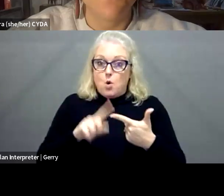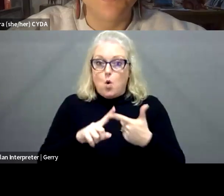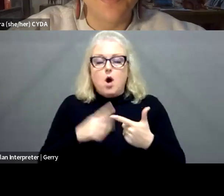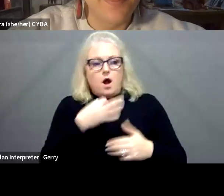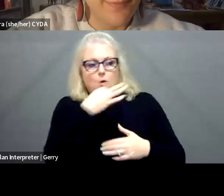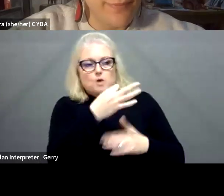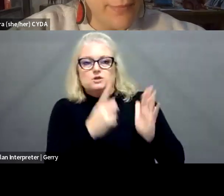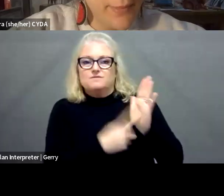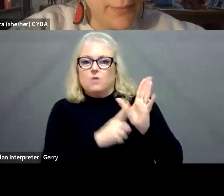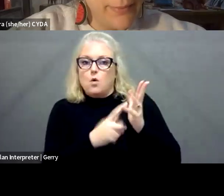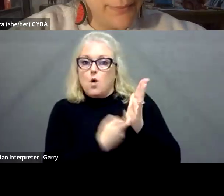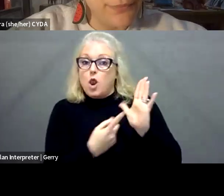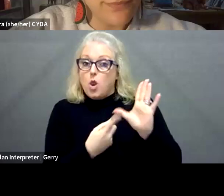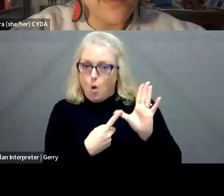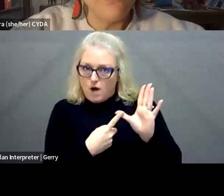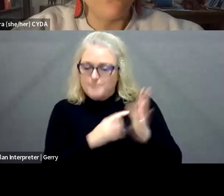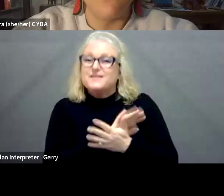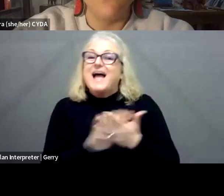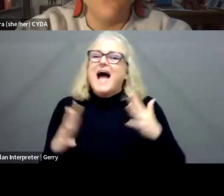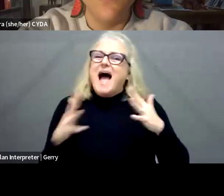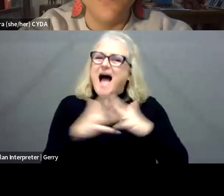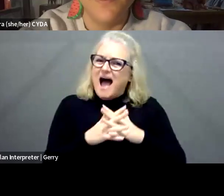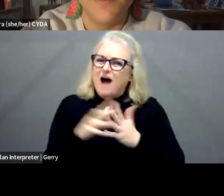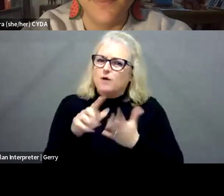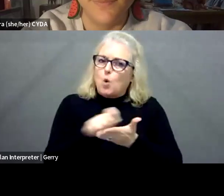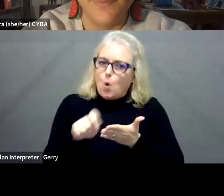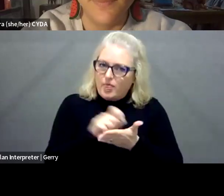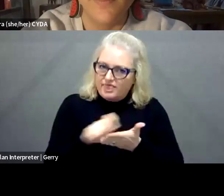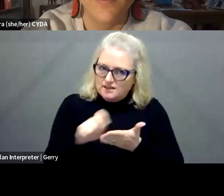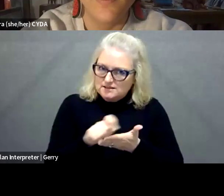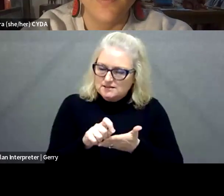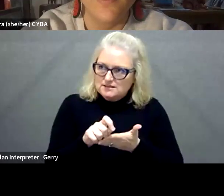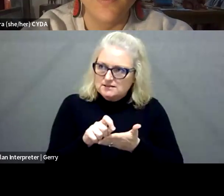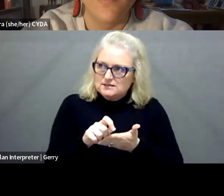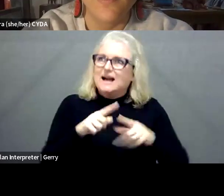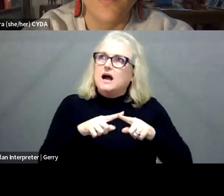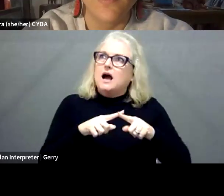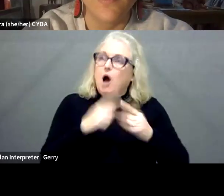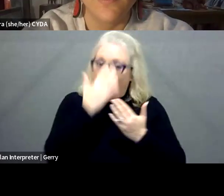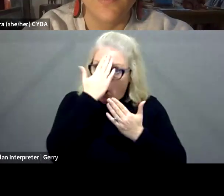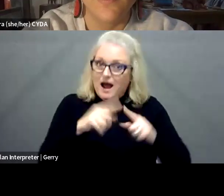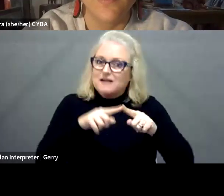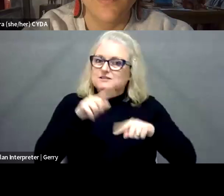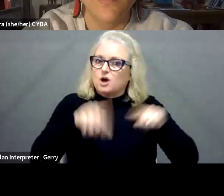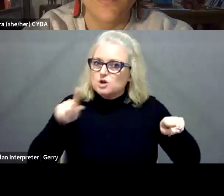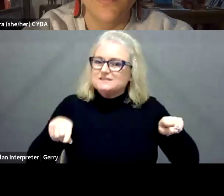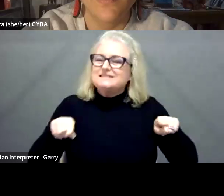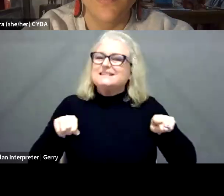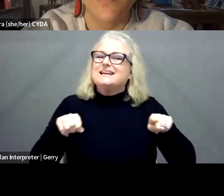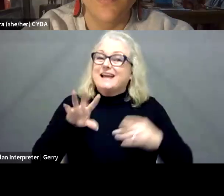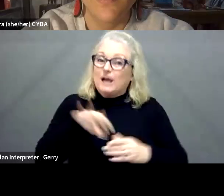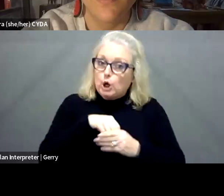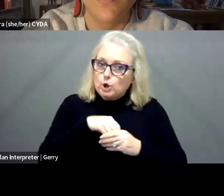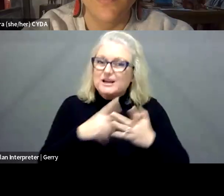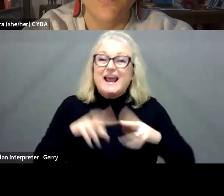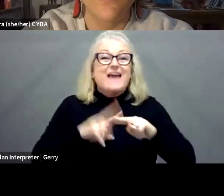And that question is, how do authors honor diversity and inclusion, particularly when they are not writing from lived experience? What are the